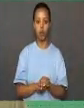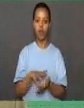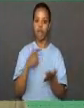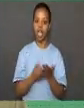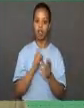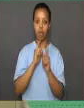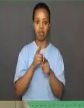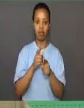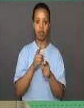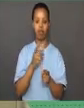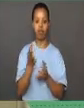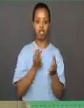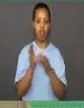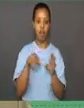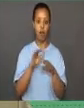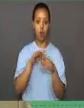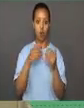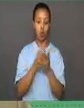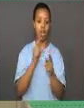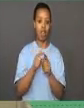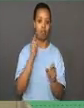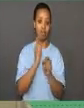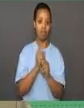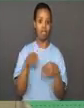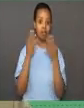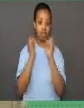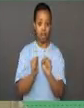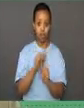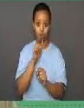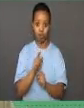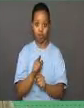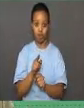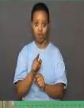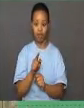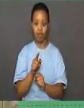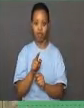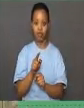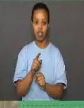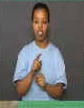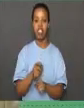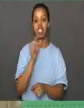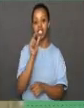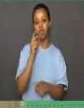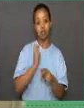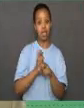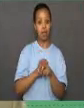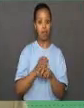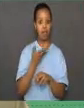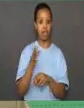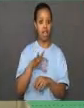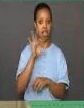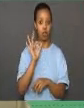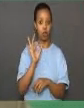to define all of the terms correctly? If you had any trouble, please review